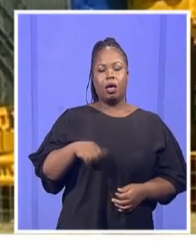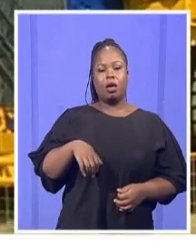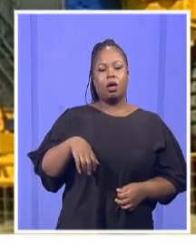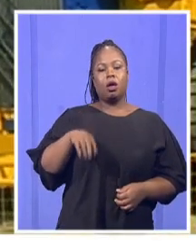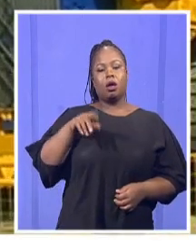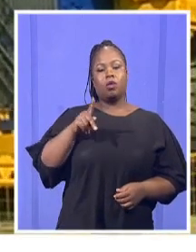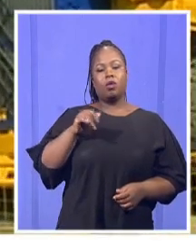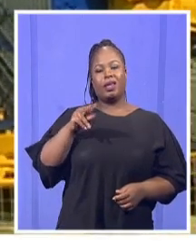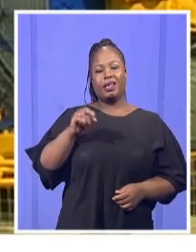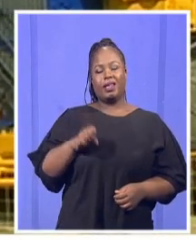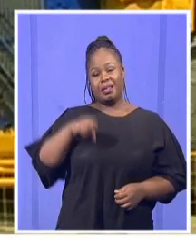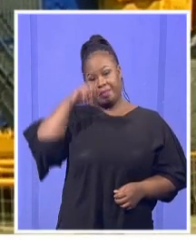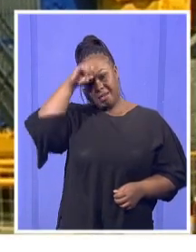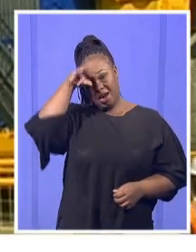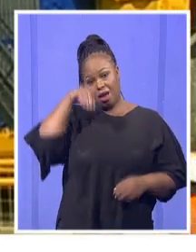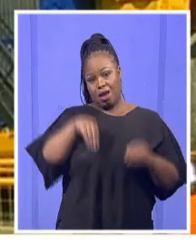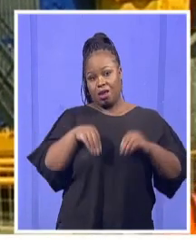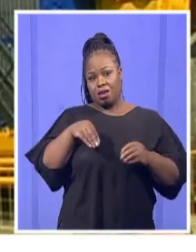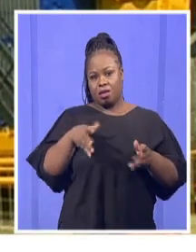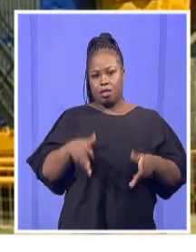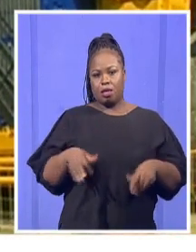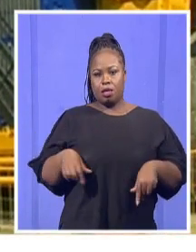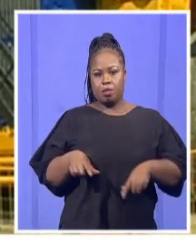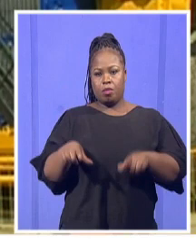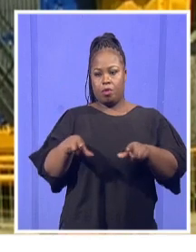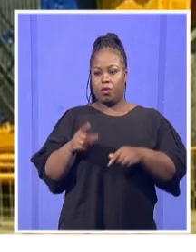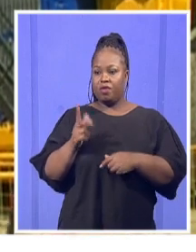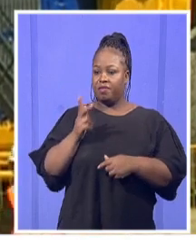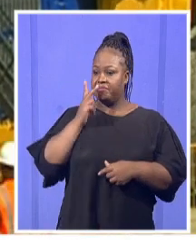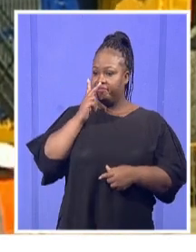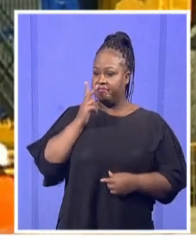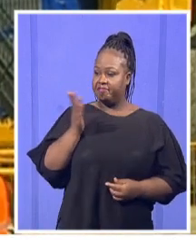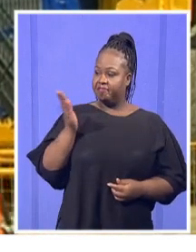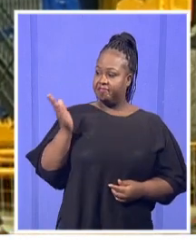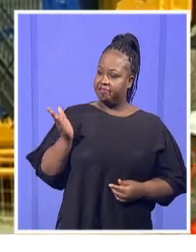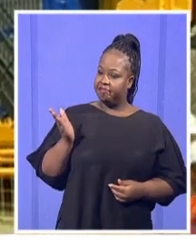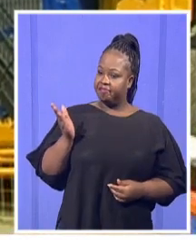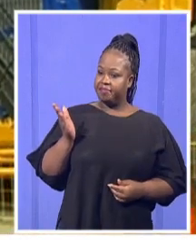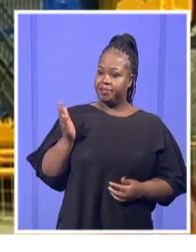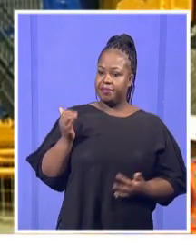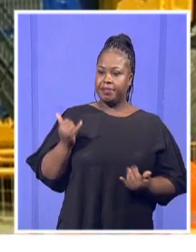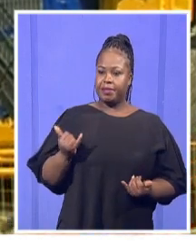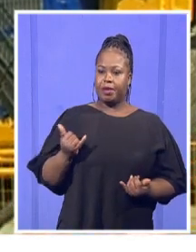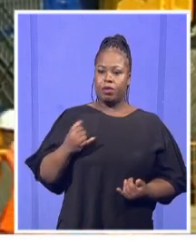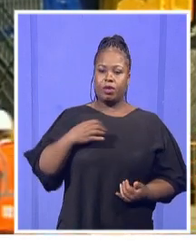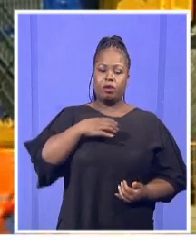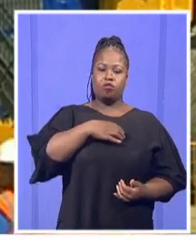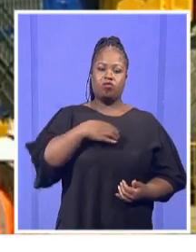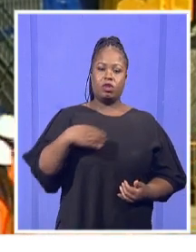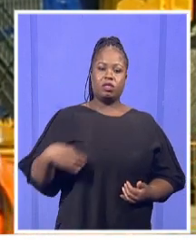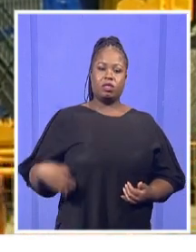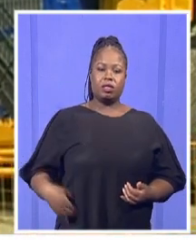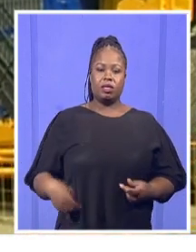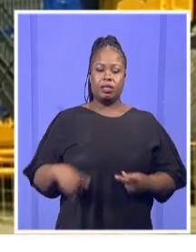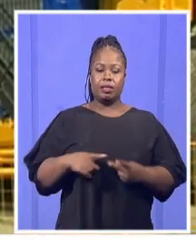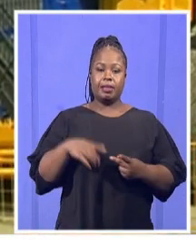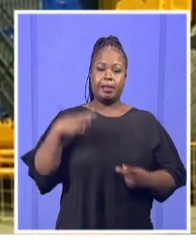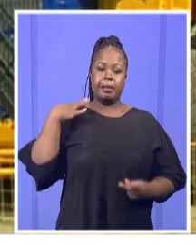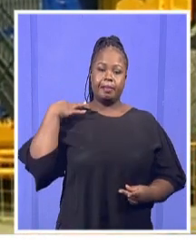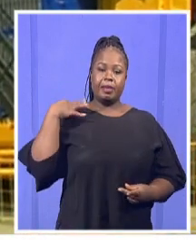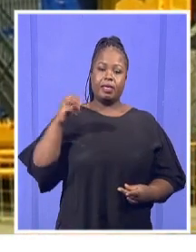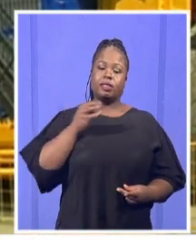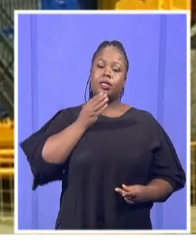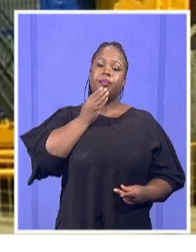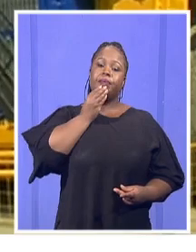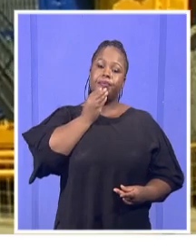Mokopane, Limpopo. As you can see in these visuals, Desiree, right now the President and Minister Gwede Mantashe, as well